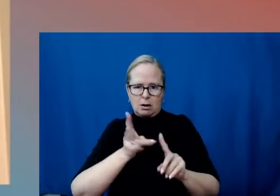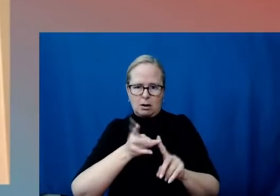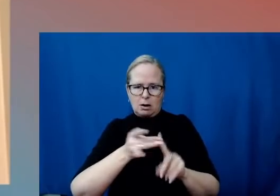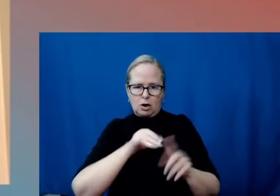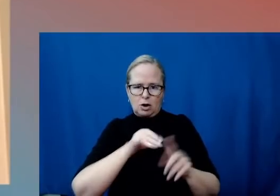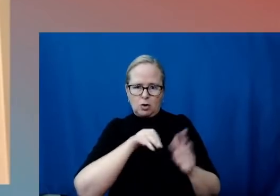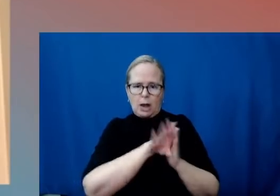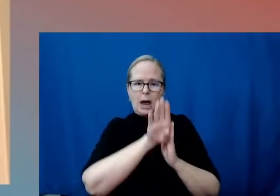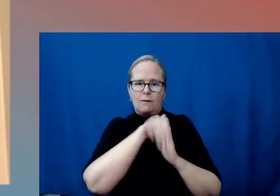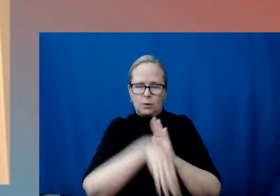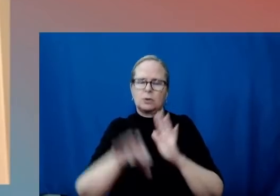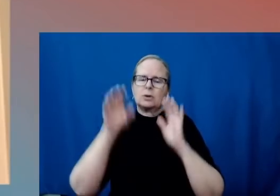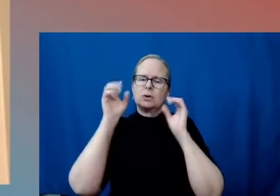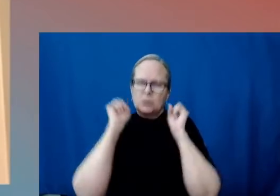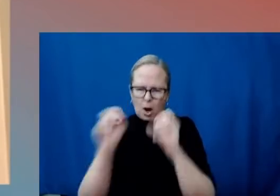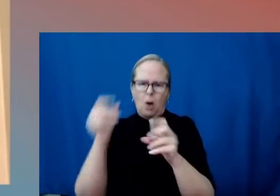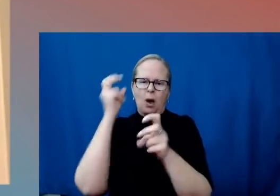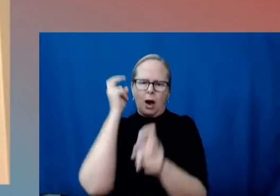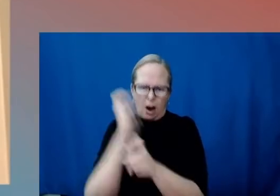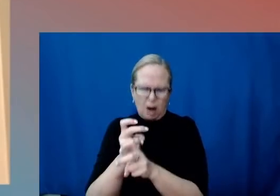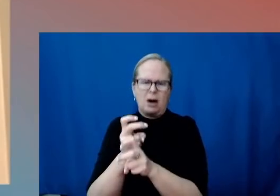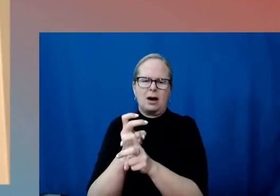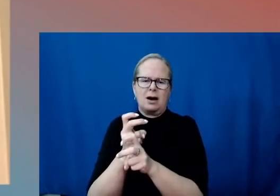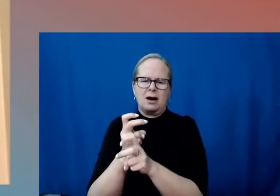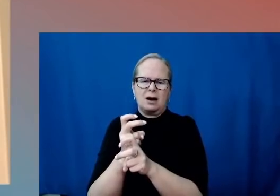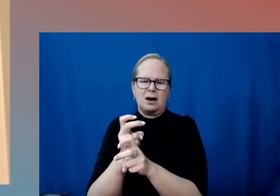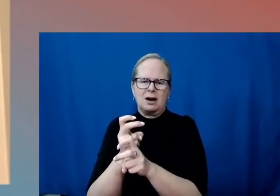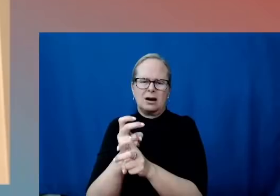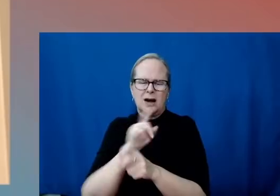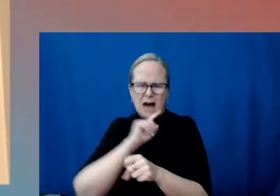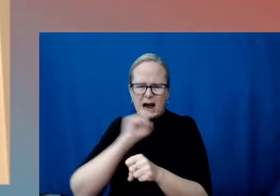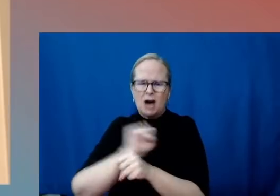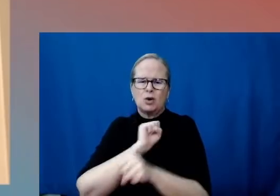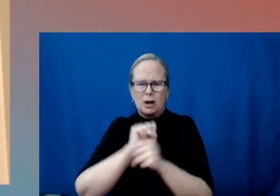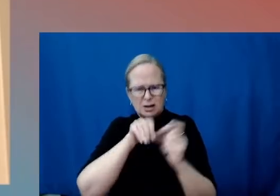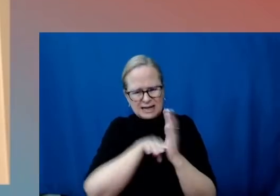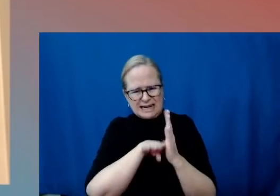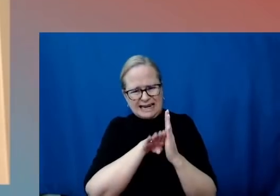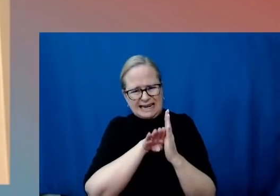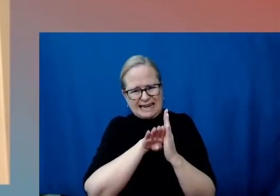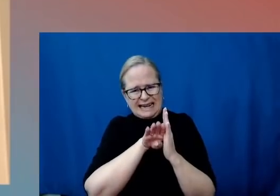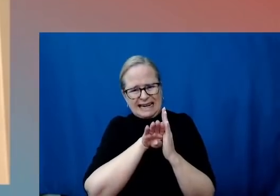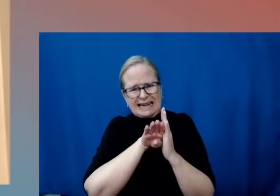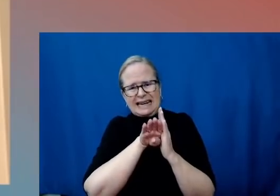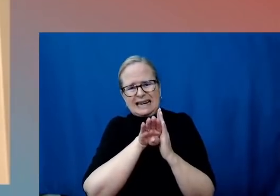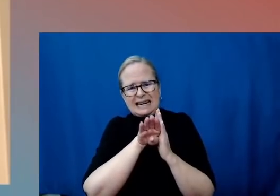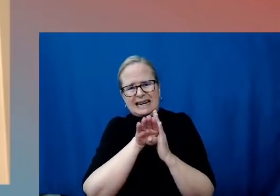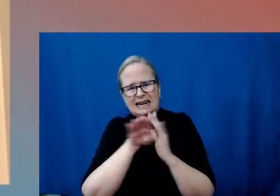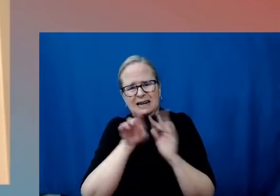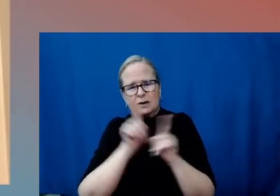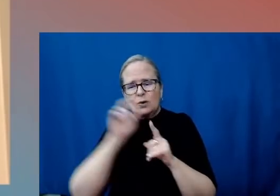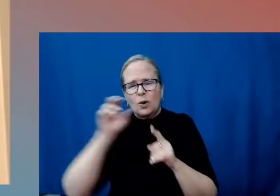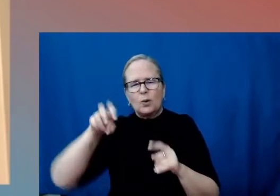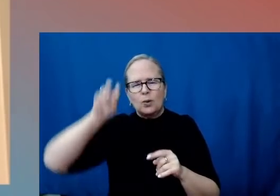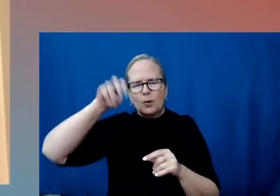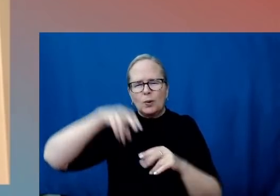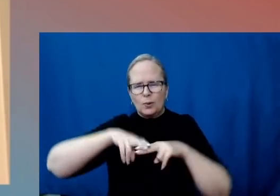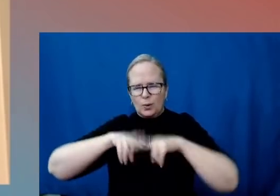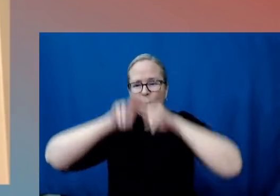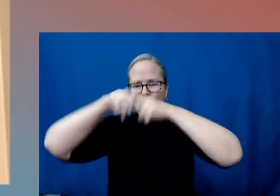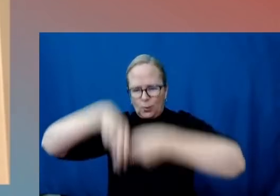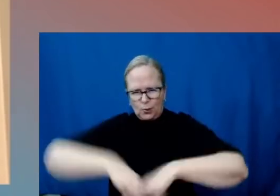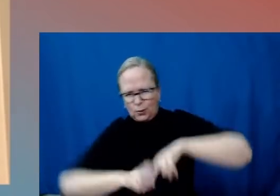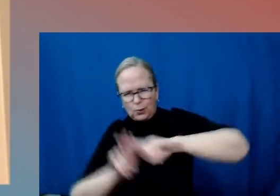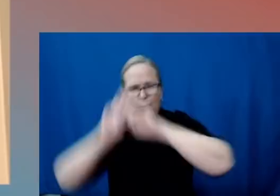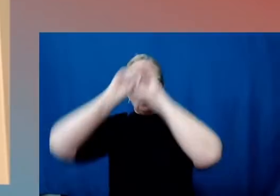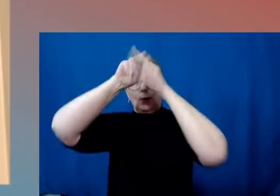this is so hard. It's a roller coaster, and it's literally a roller coaster. It's, oh my God, we're going up, and oh, we're